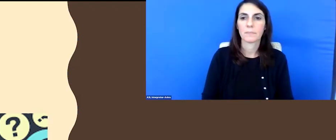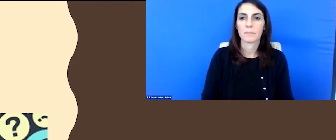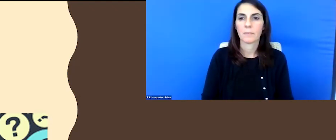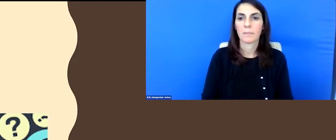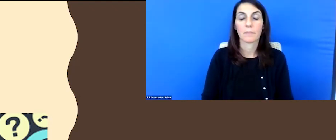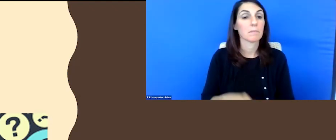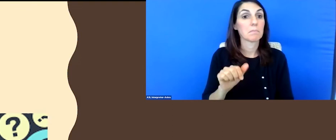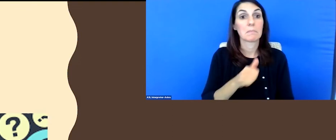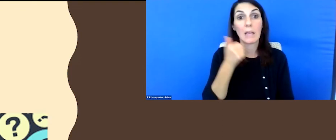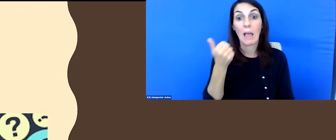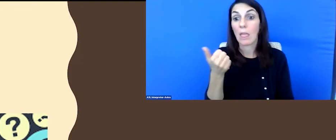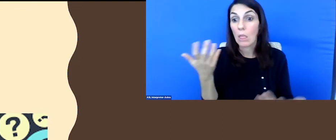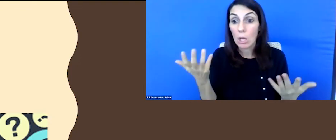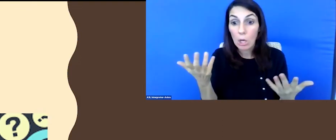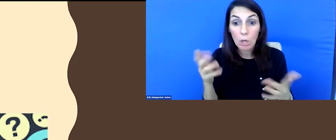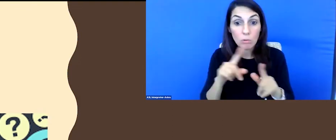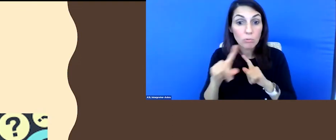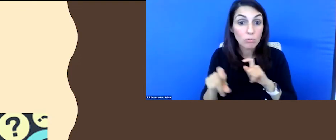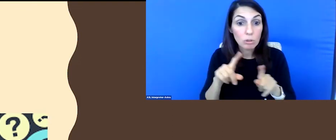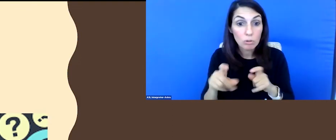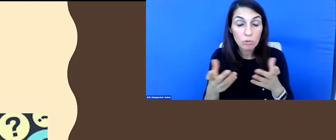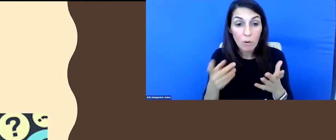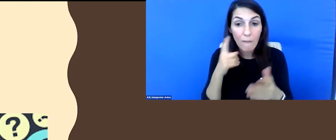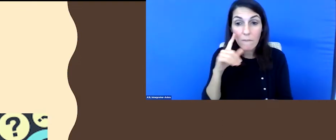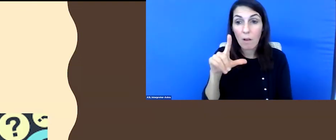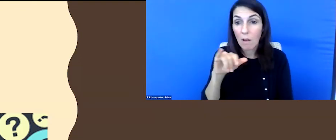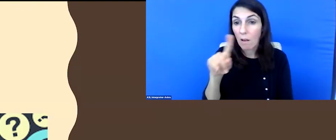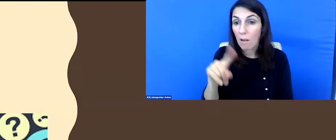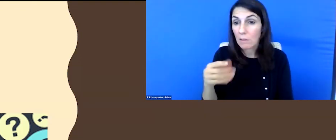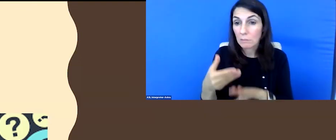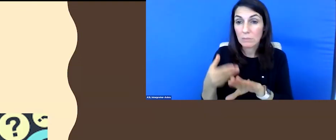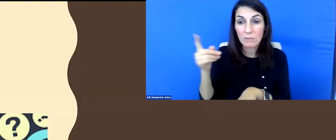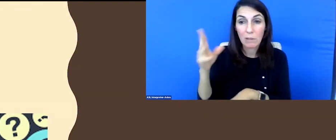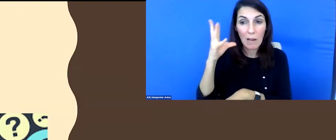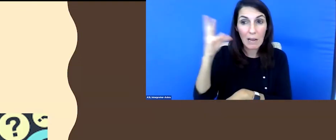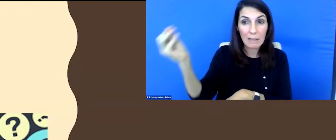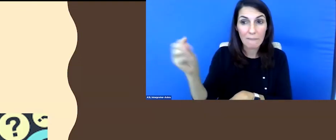Is there anyone else who has a question for Liz before she leaves?